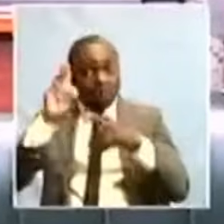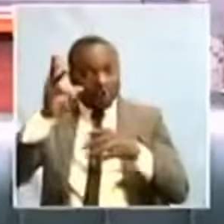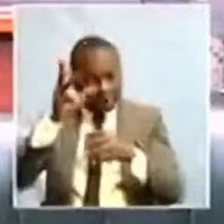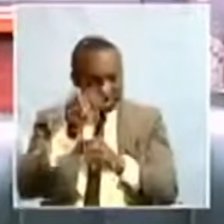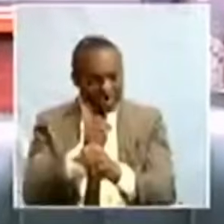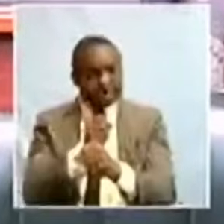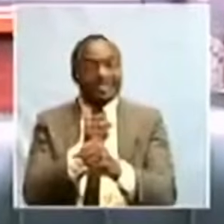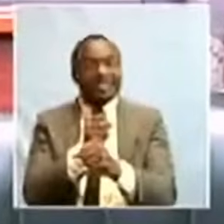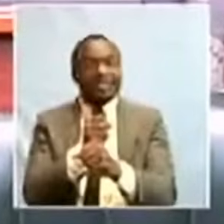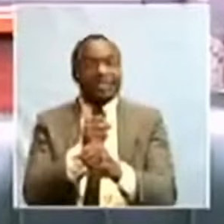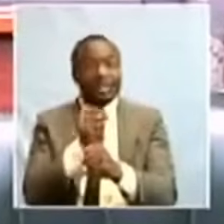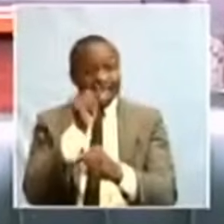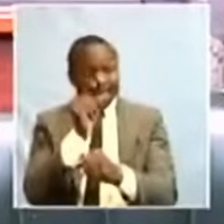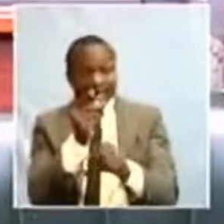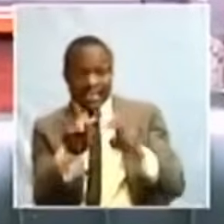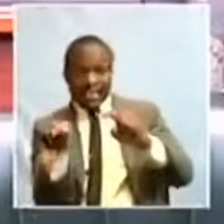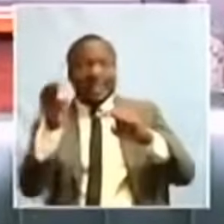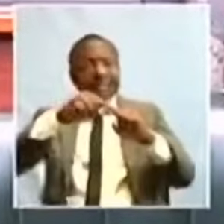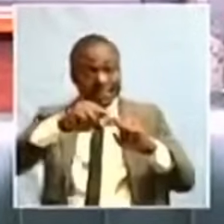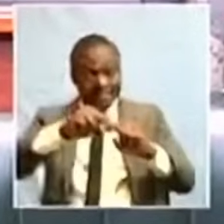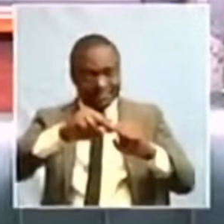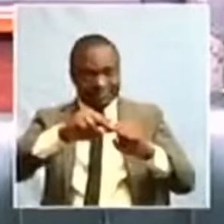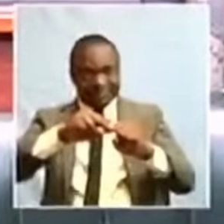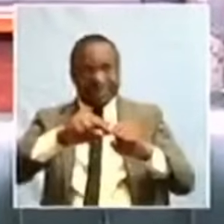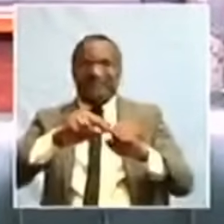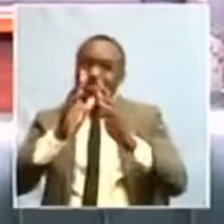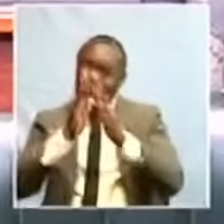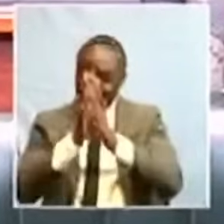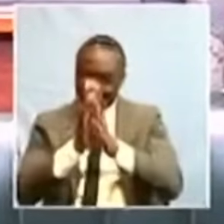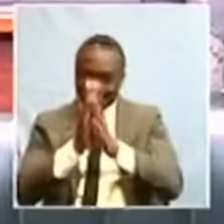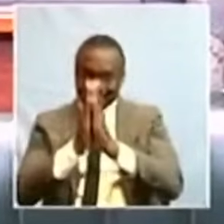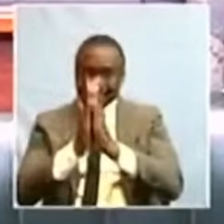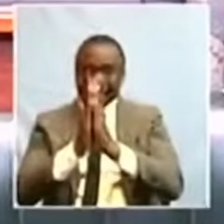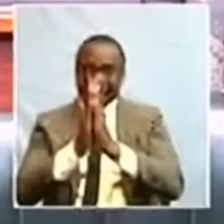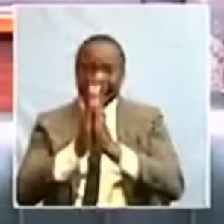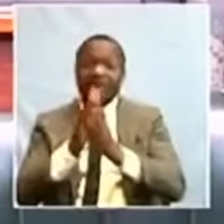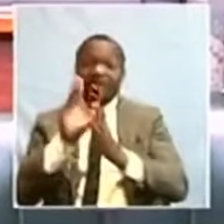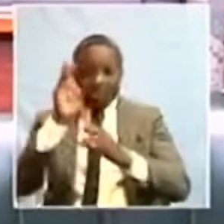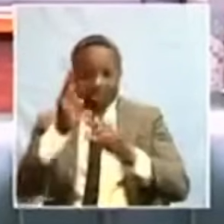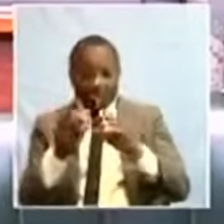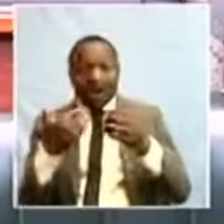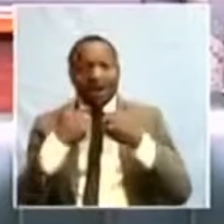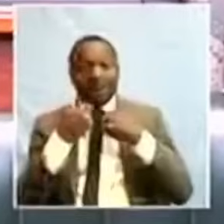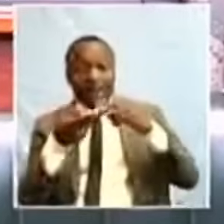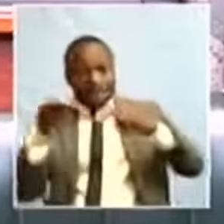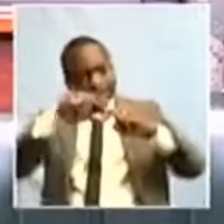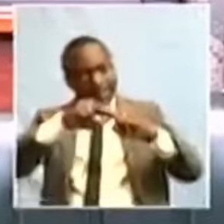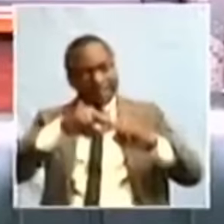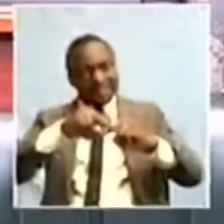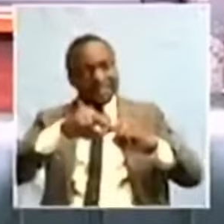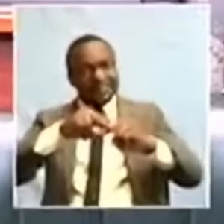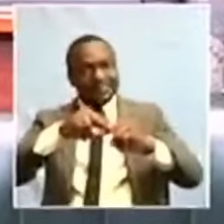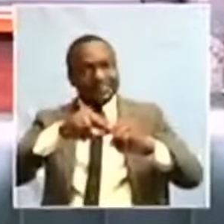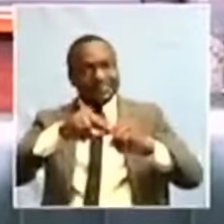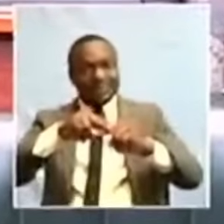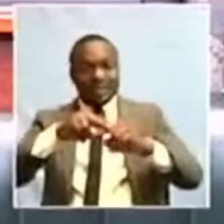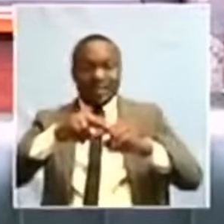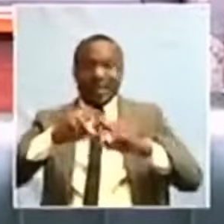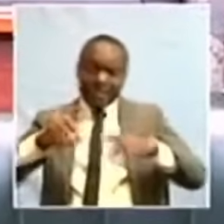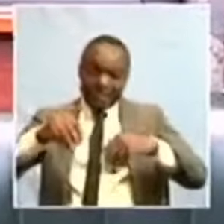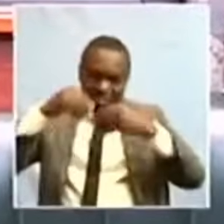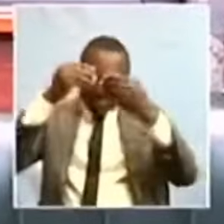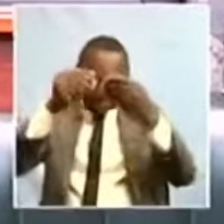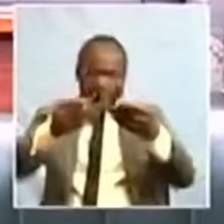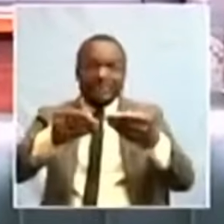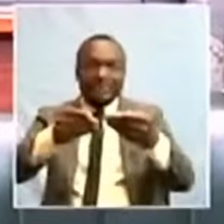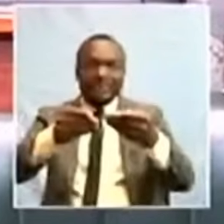that. And that is an increase. And we pray that there will be an increase in the production